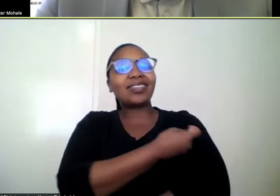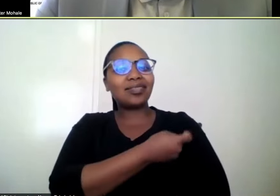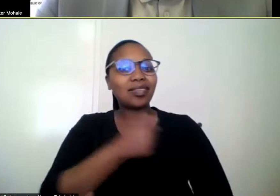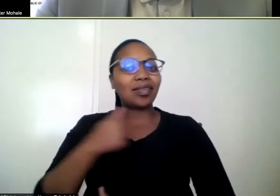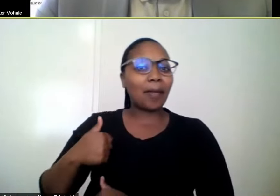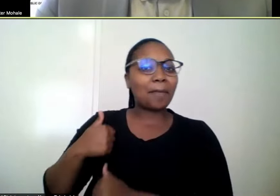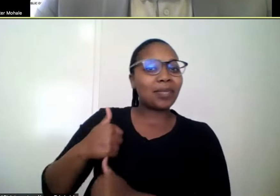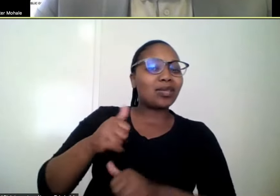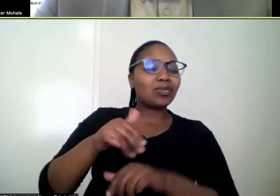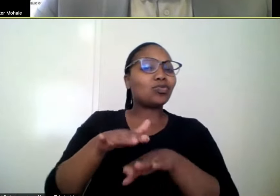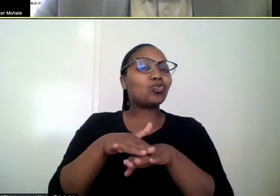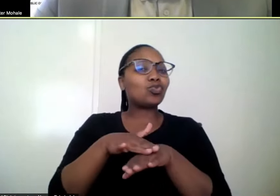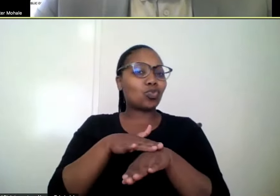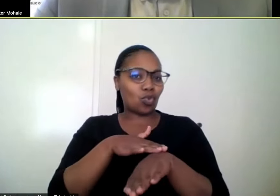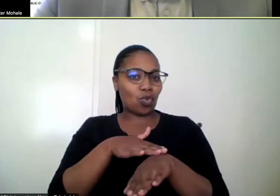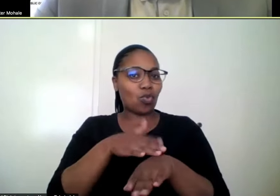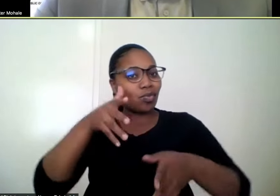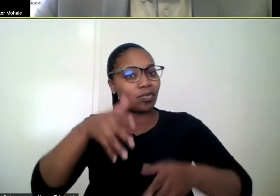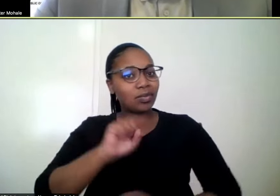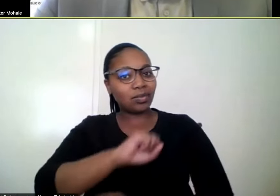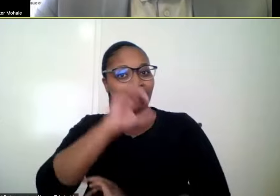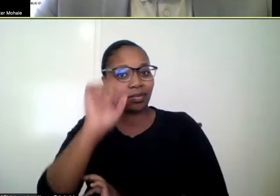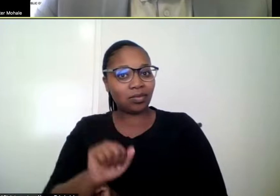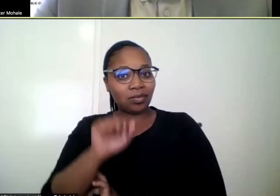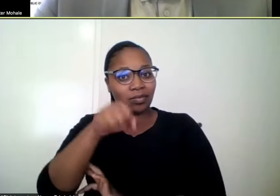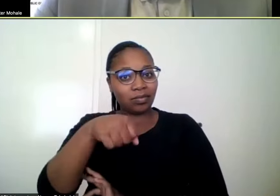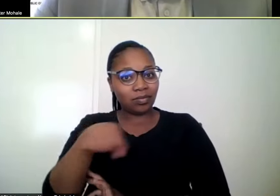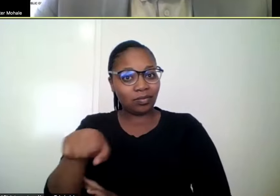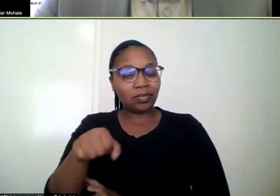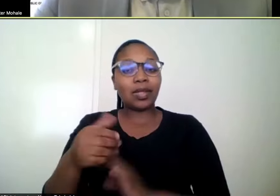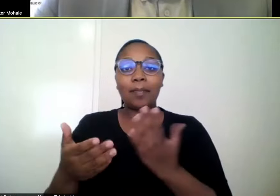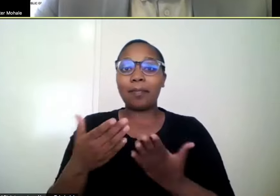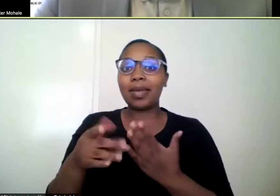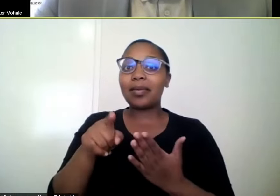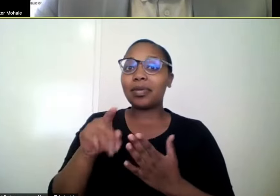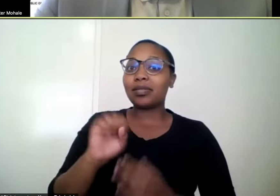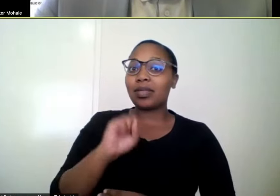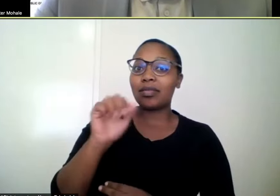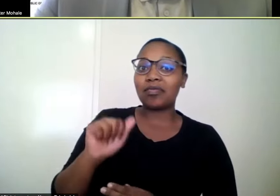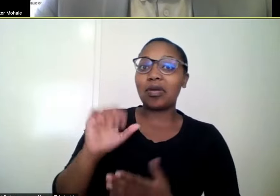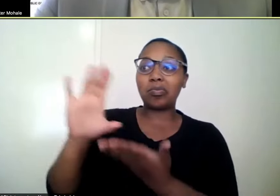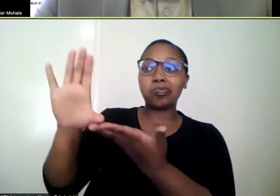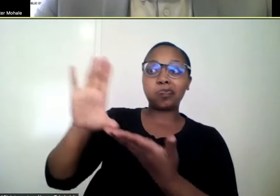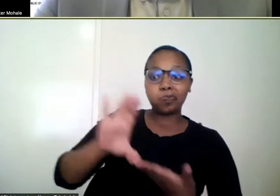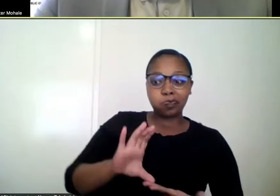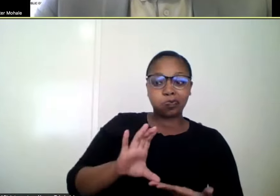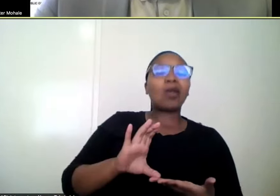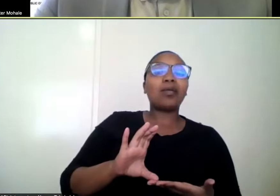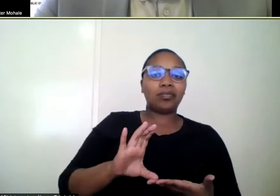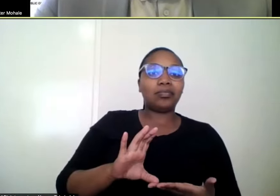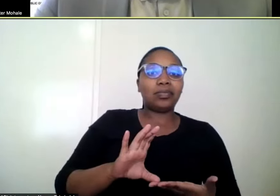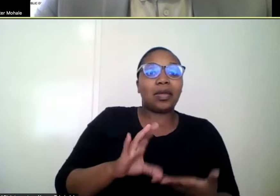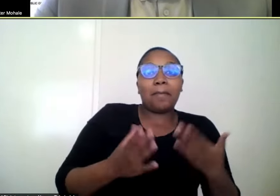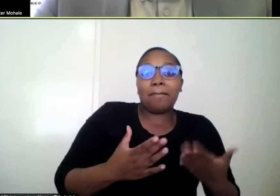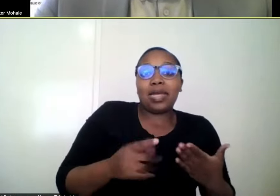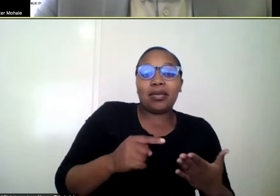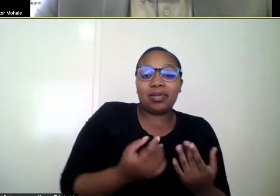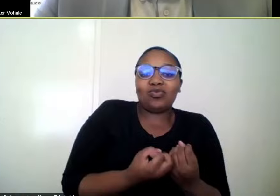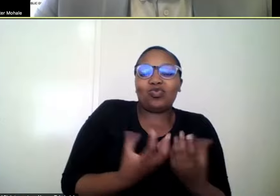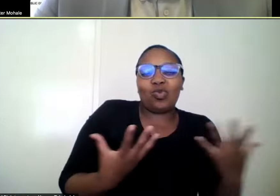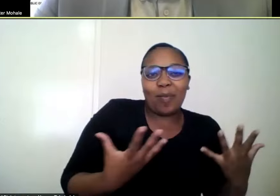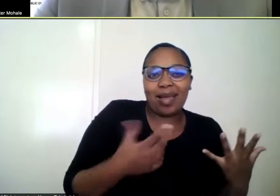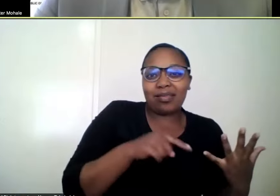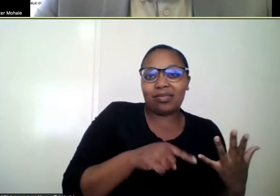Pfizer to delay the delivery of COVID-19 vaccines because it has too much stock. If so, will